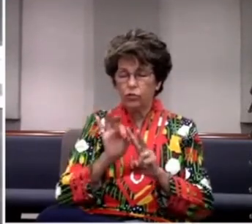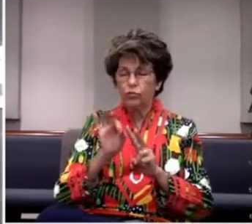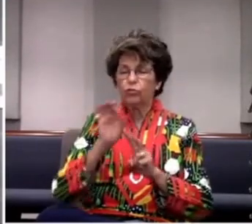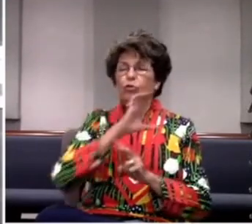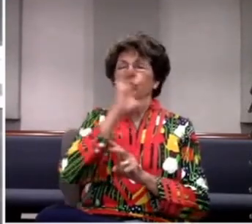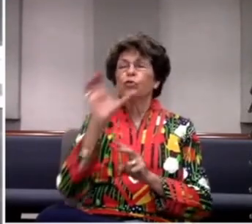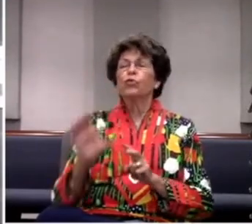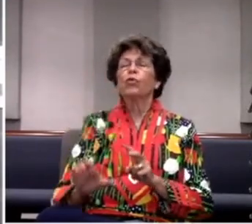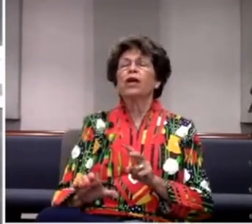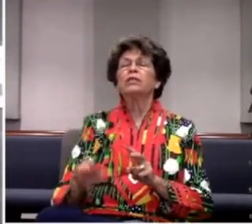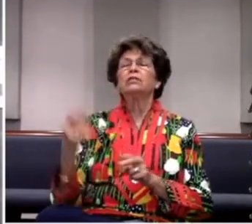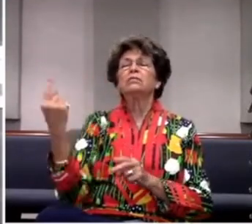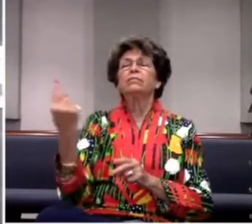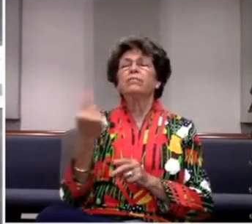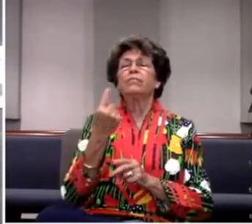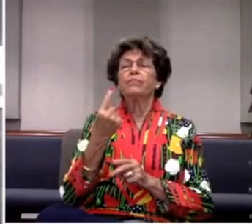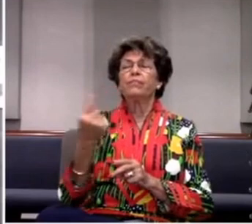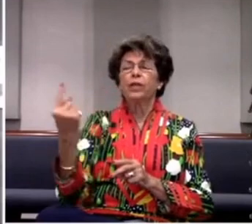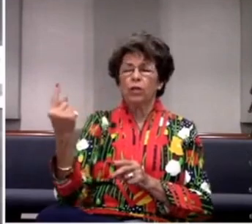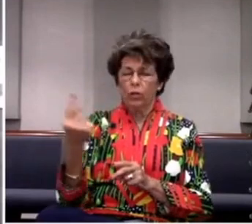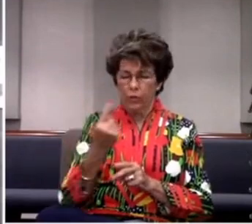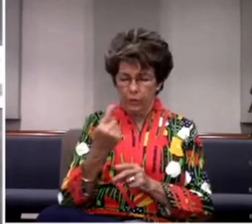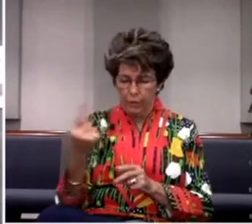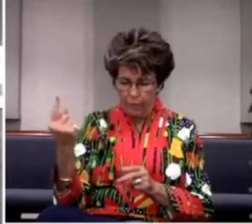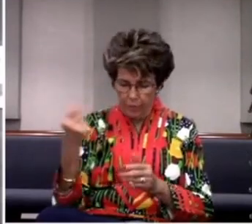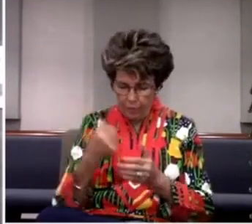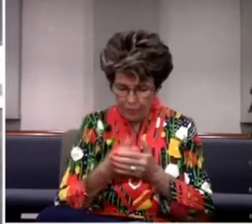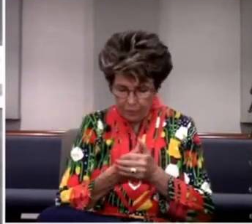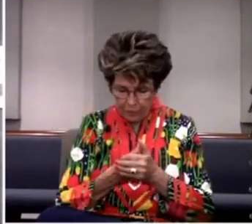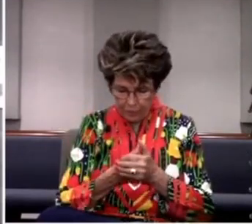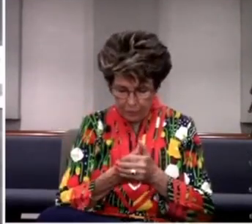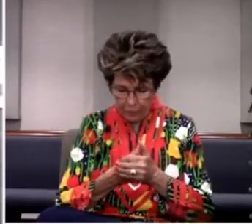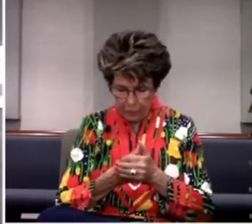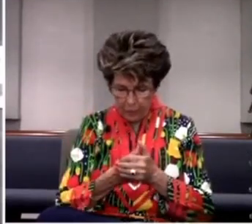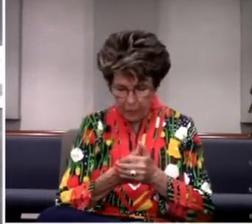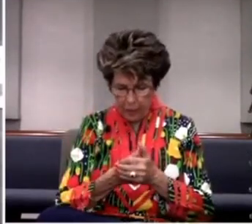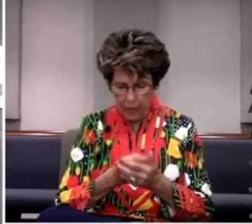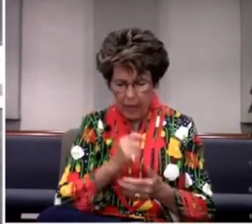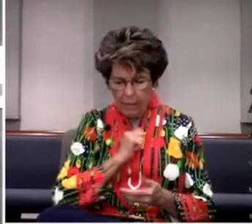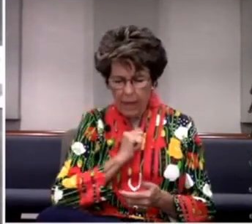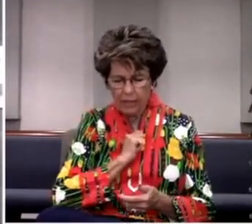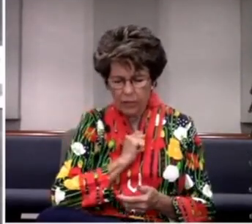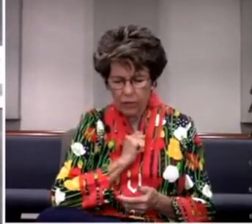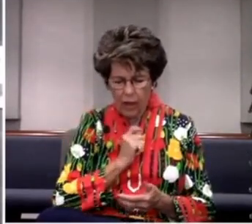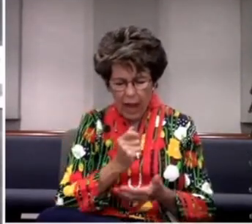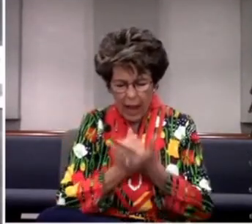Having said that, with heads bowed and eyes closed, let Pastor talk to you just a moment.